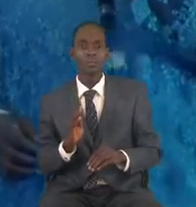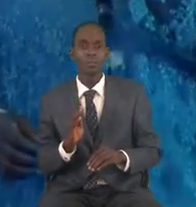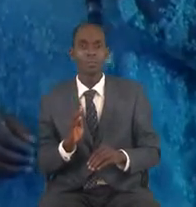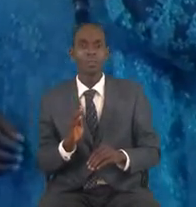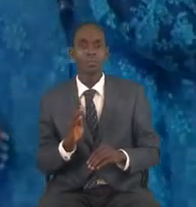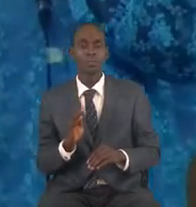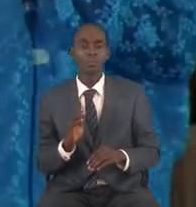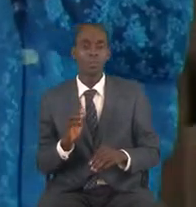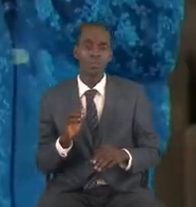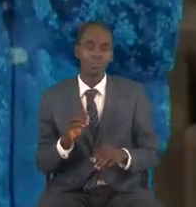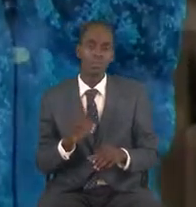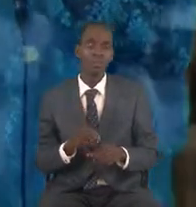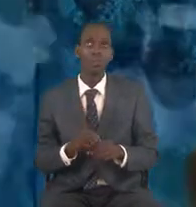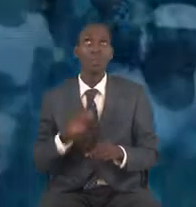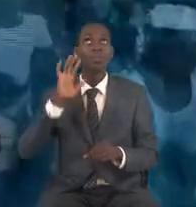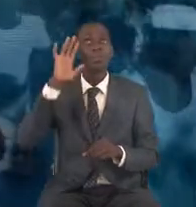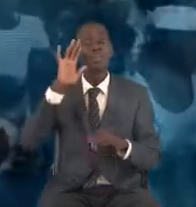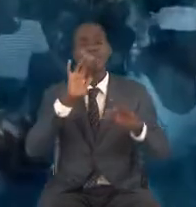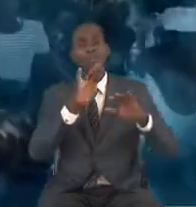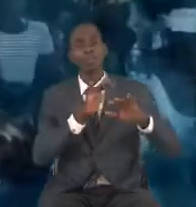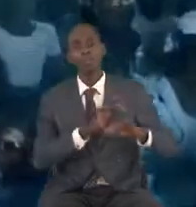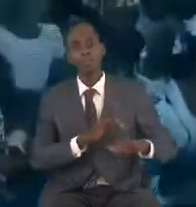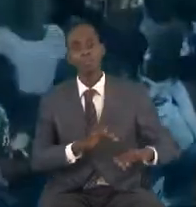in your compassion,